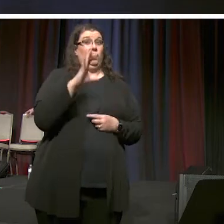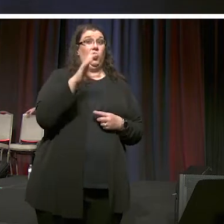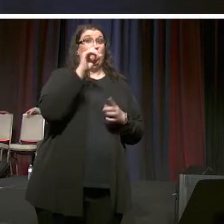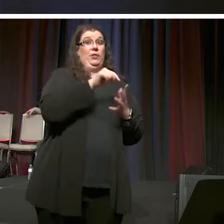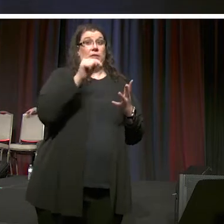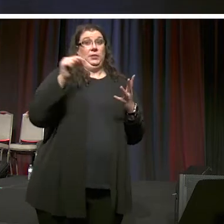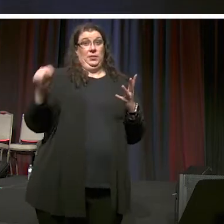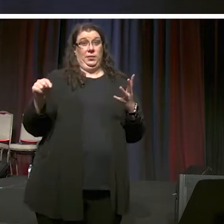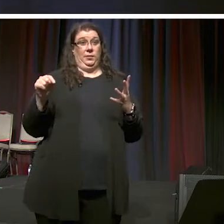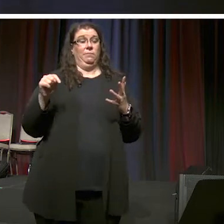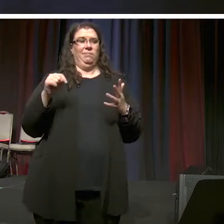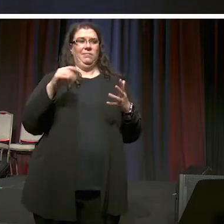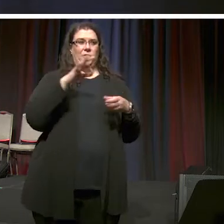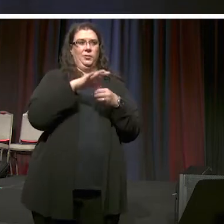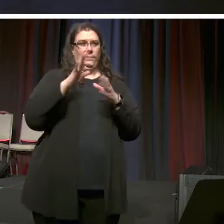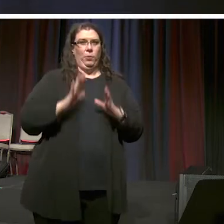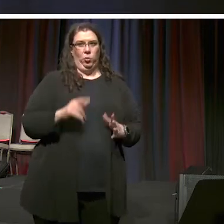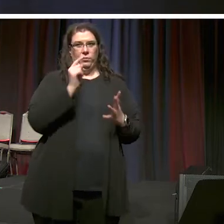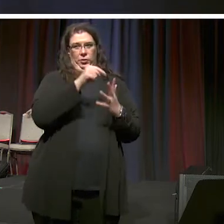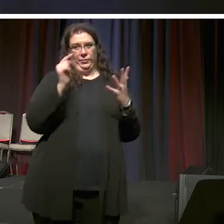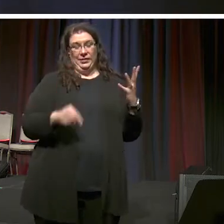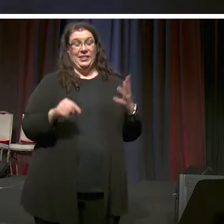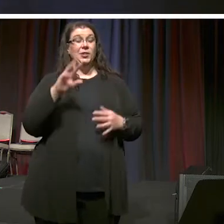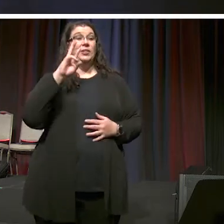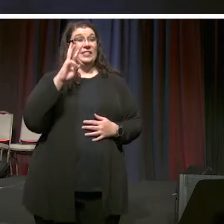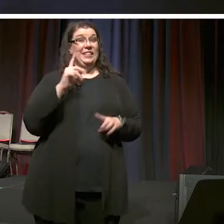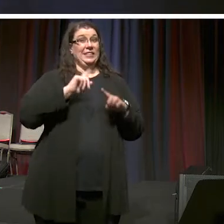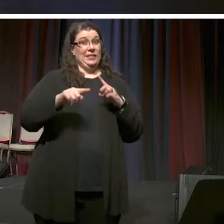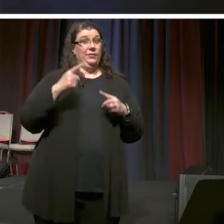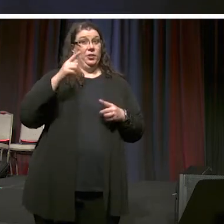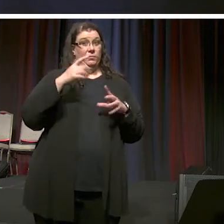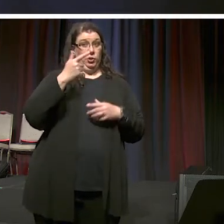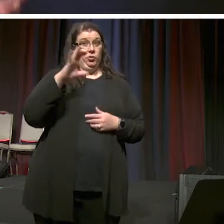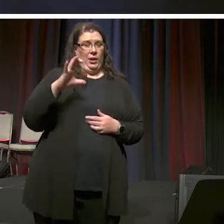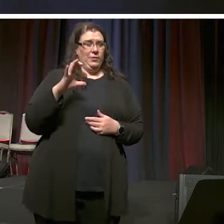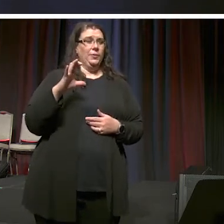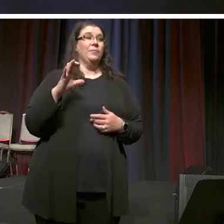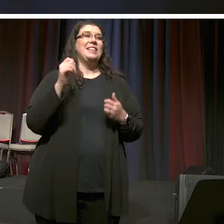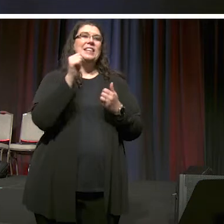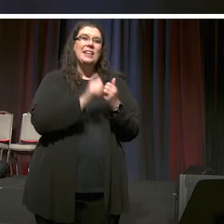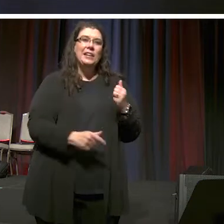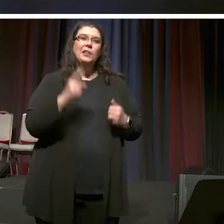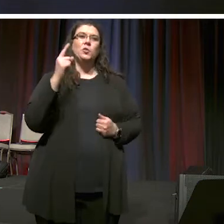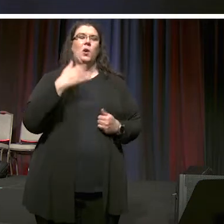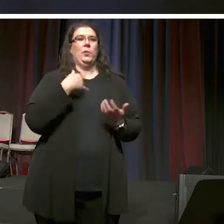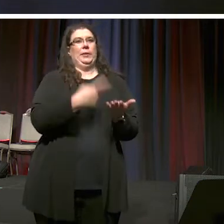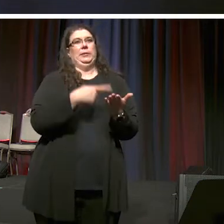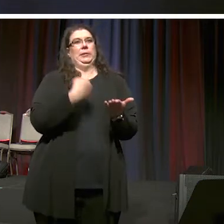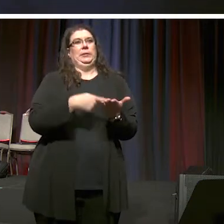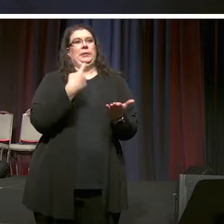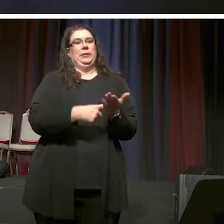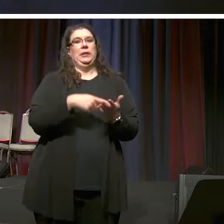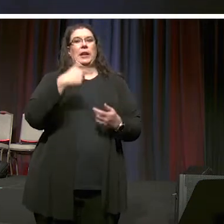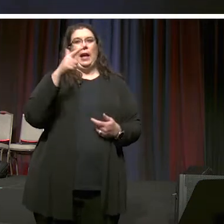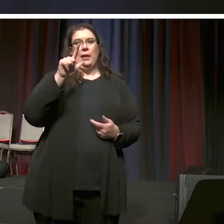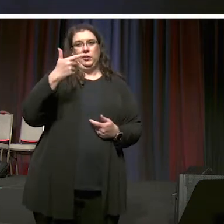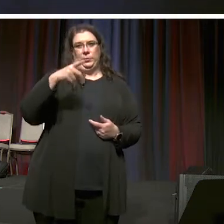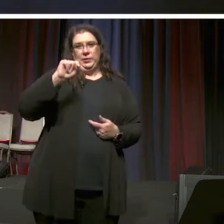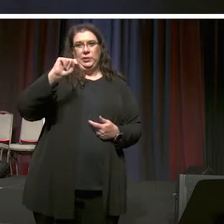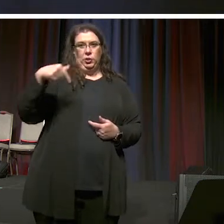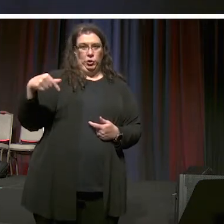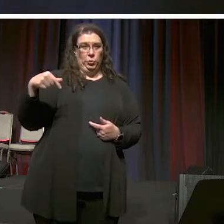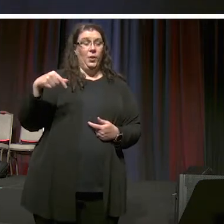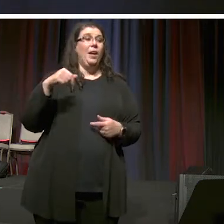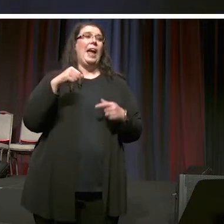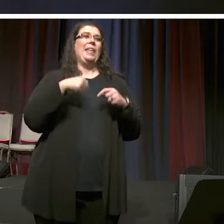And at each of those general conferences, we had debates over homosexuality. And they increasingly got